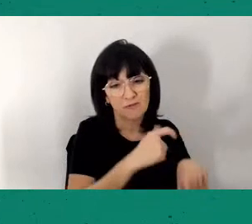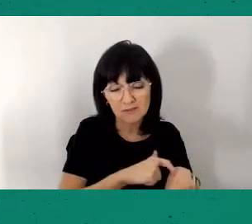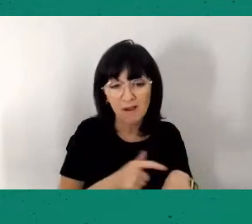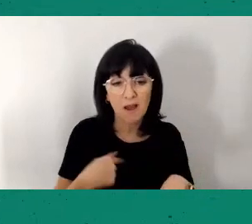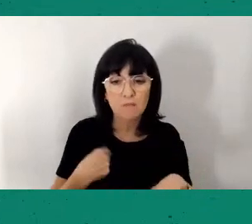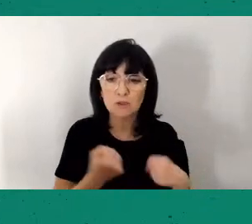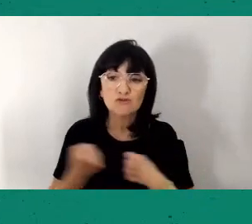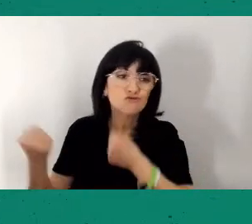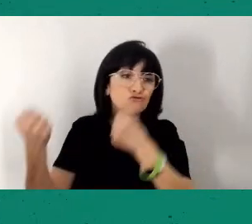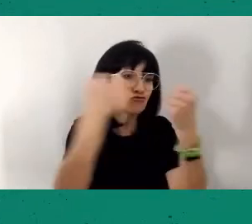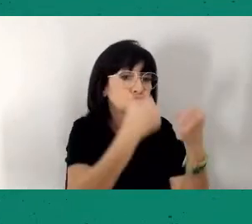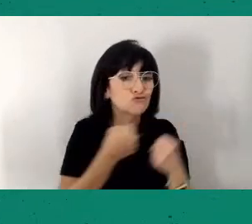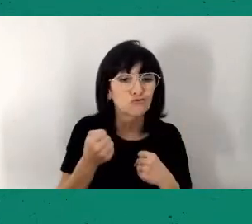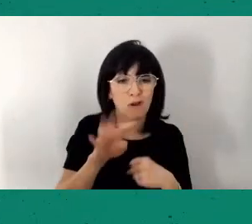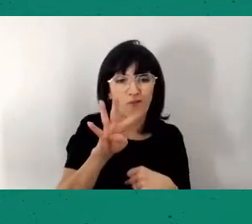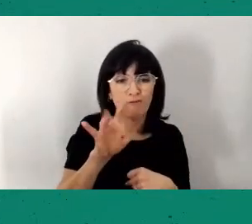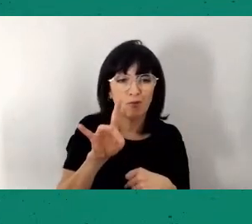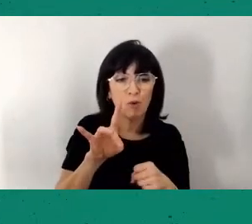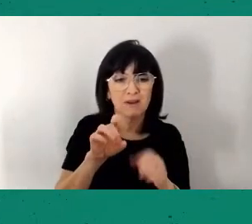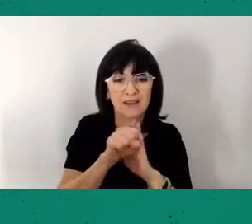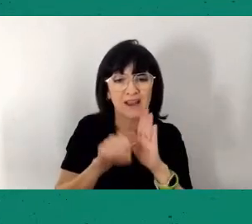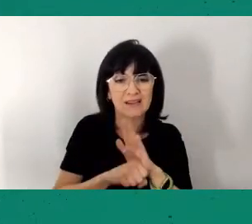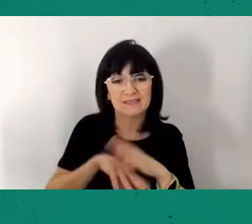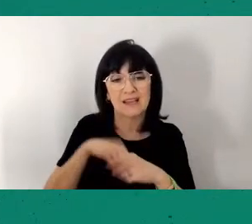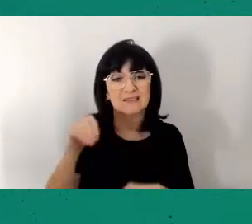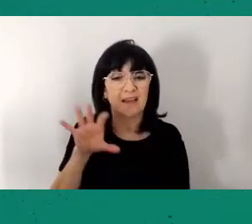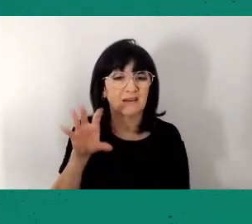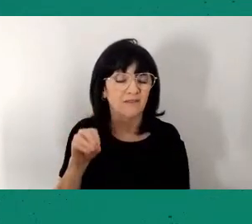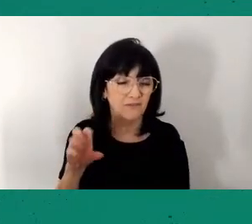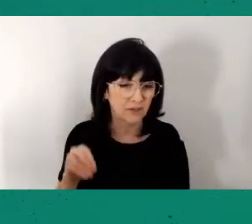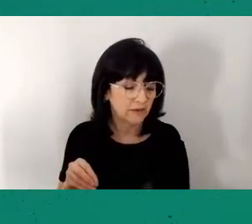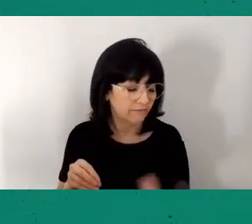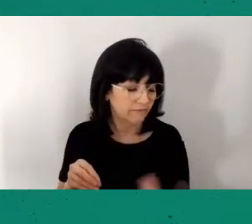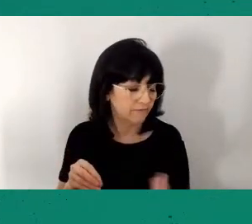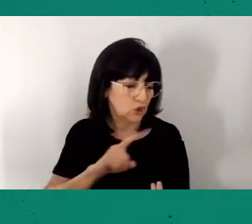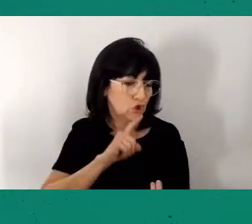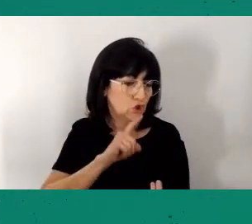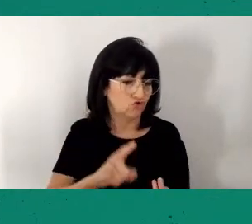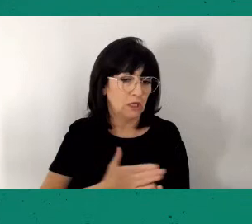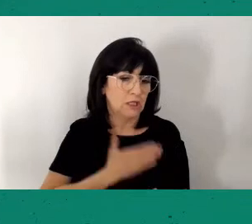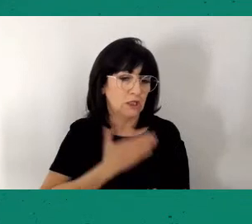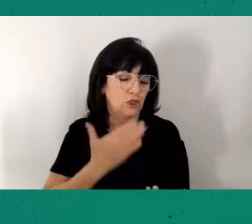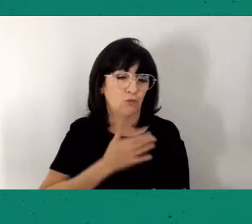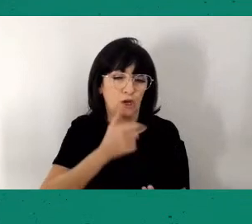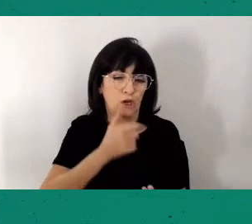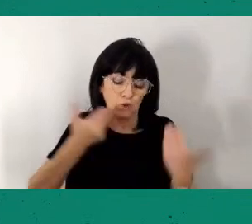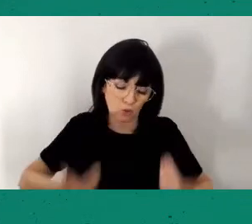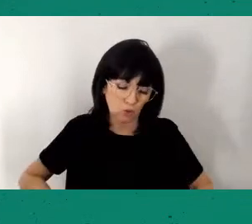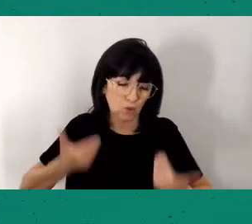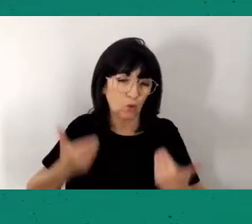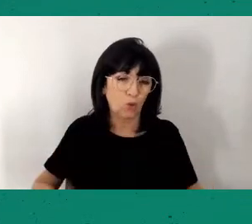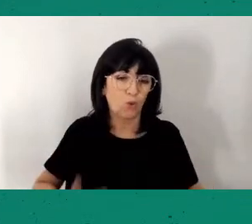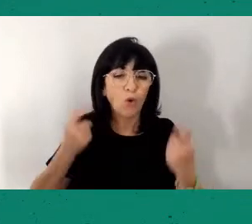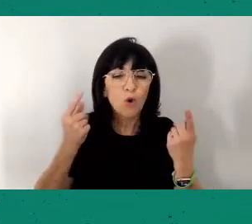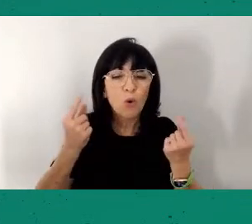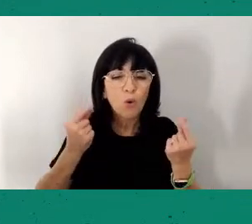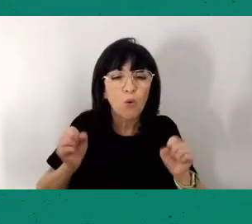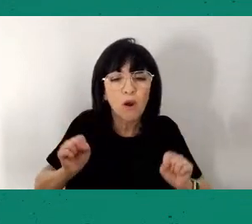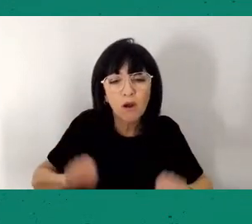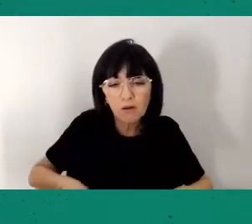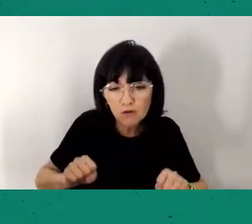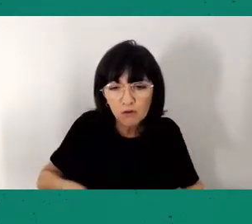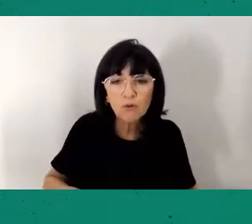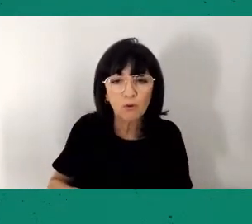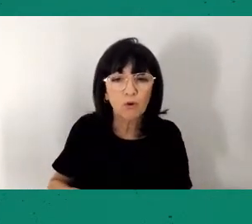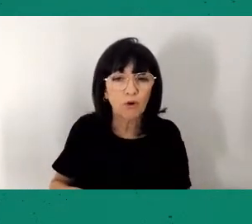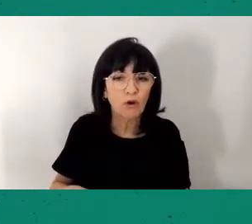different kind of education for you and an appreciation for who you are and what you are. So I don't know whether that answers your question or gives you more